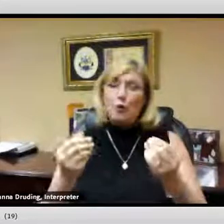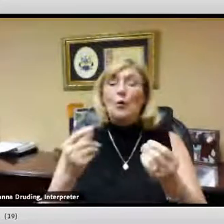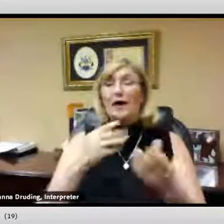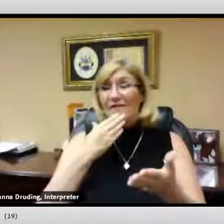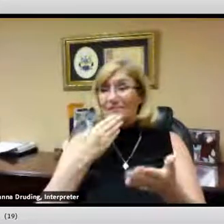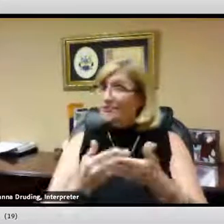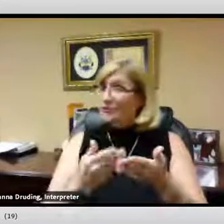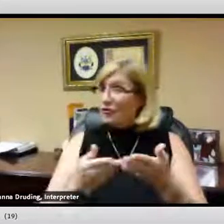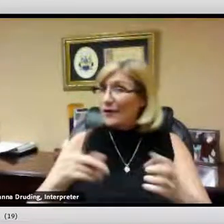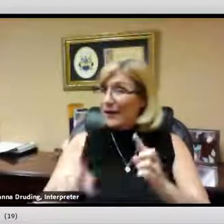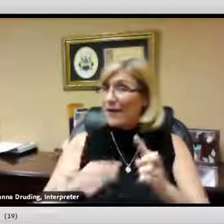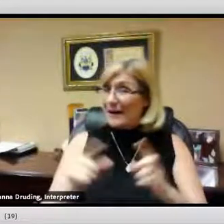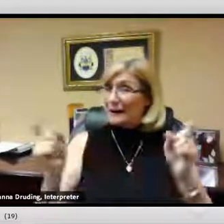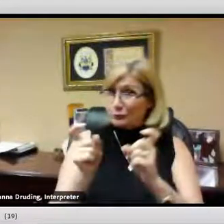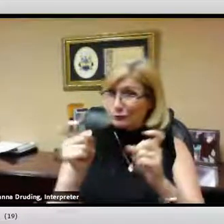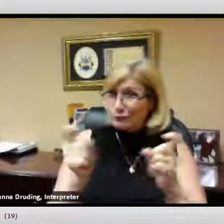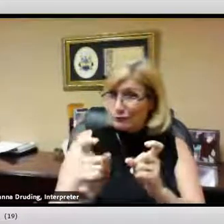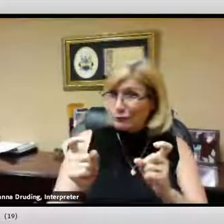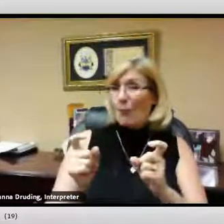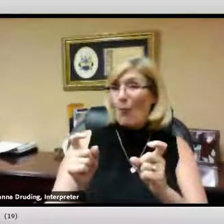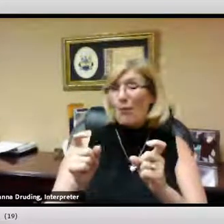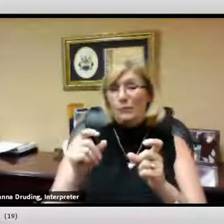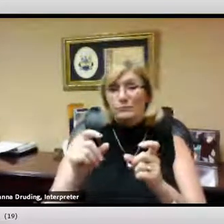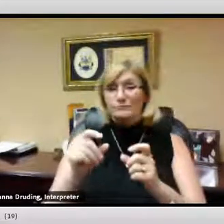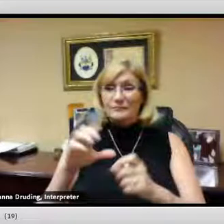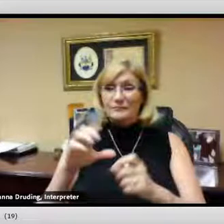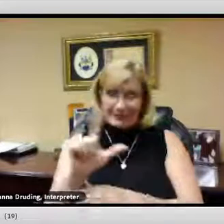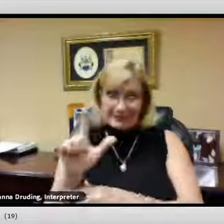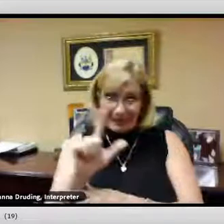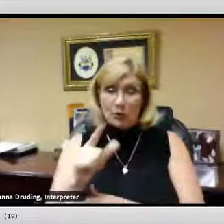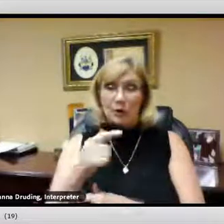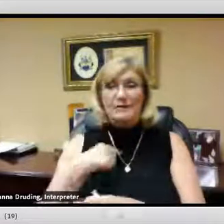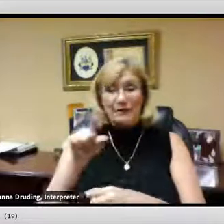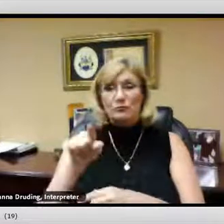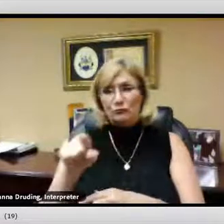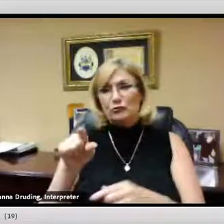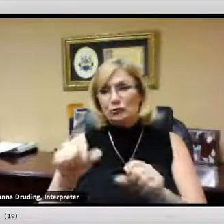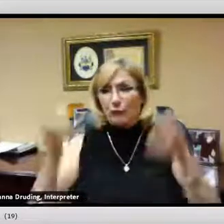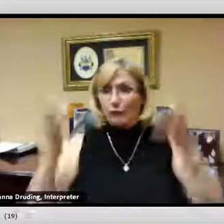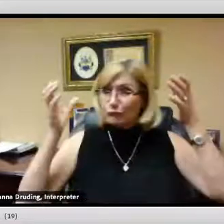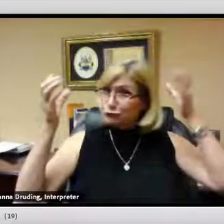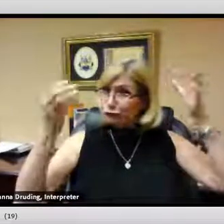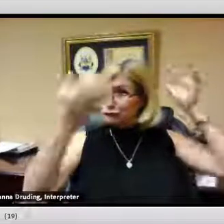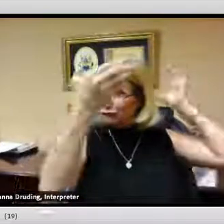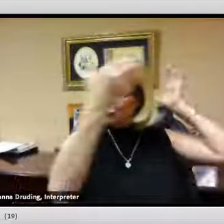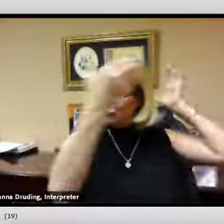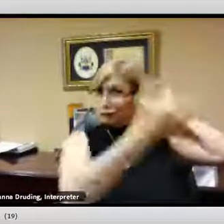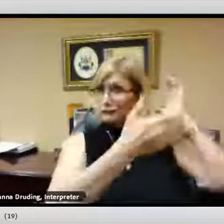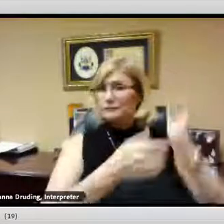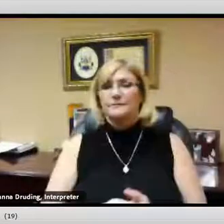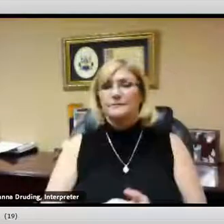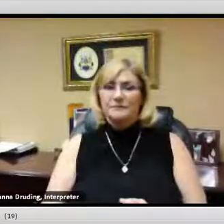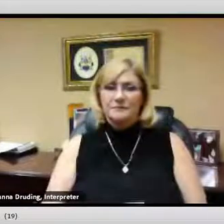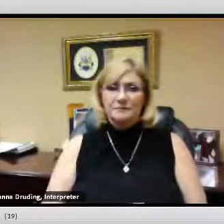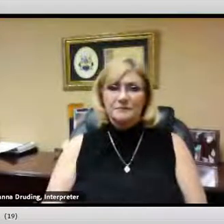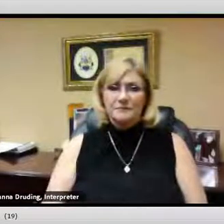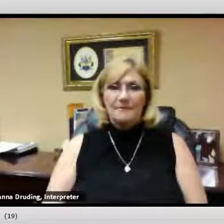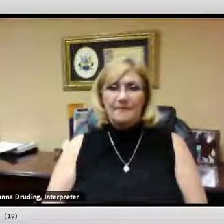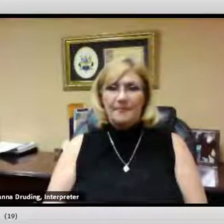institution where you are wearing a lot of hats. You can kind of decide what some of those hats might be.